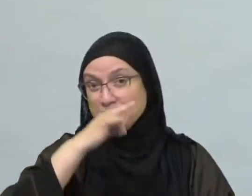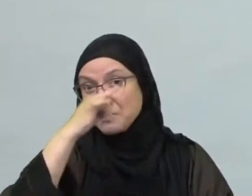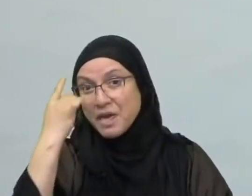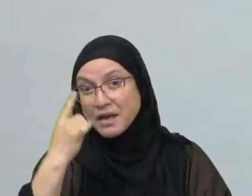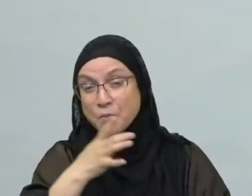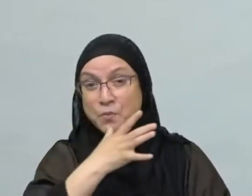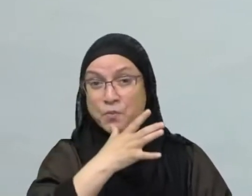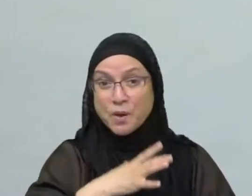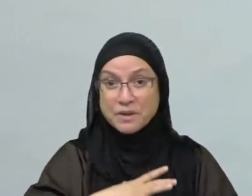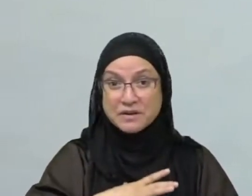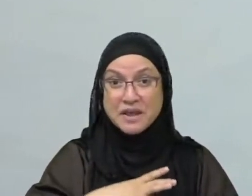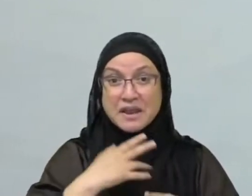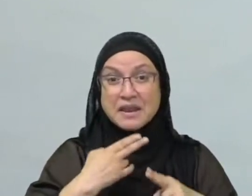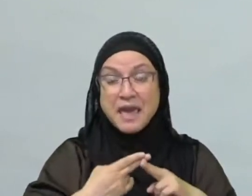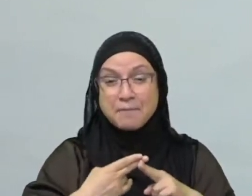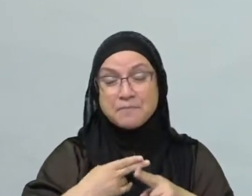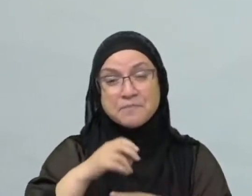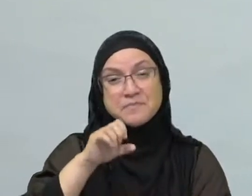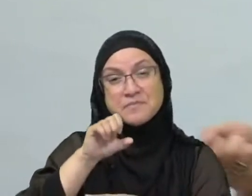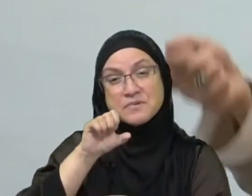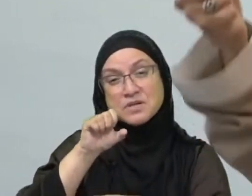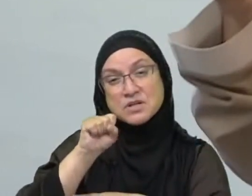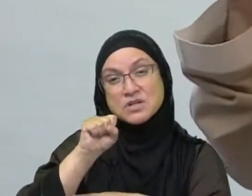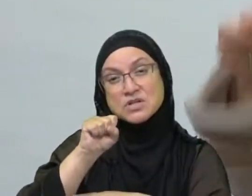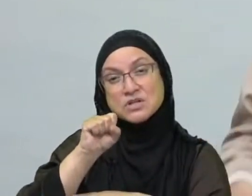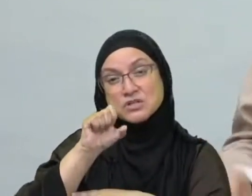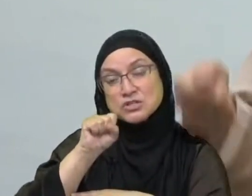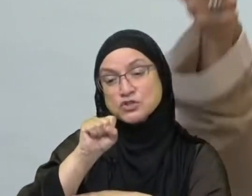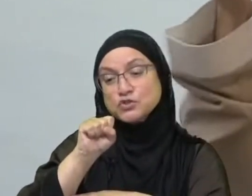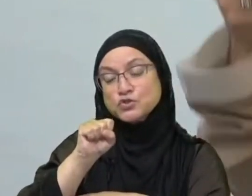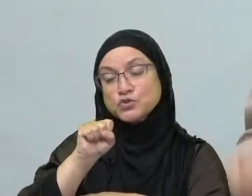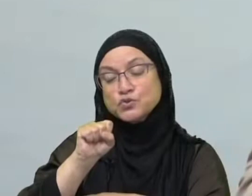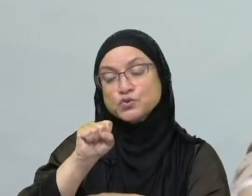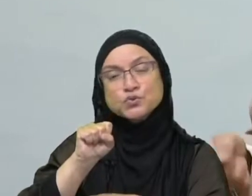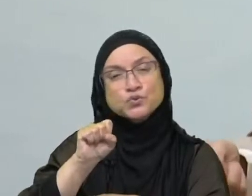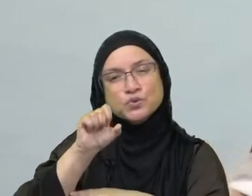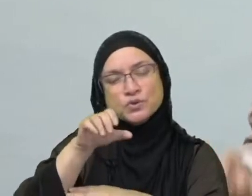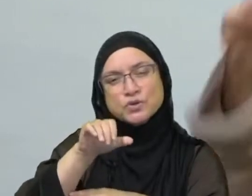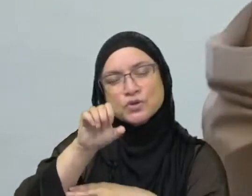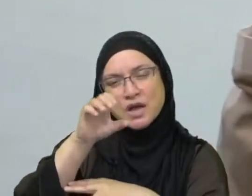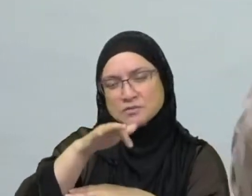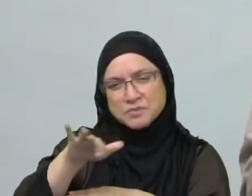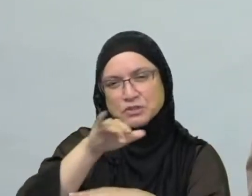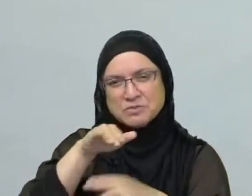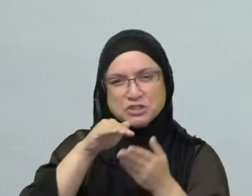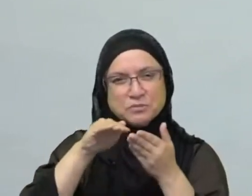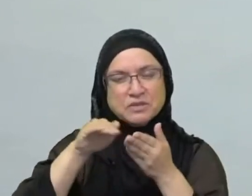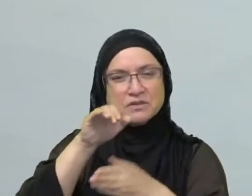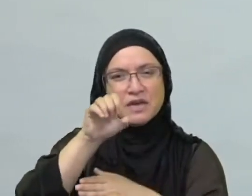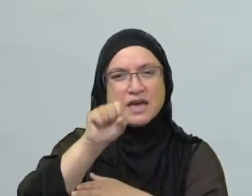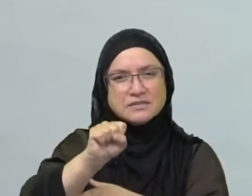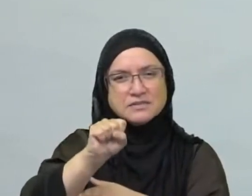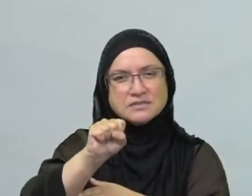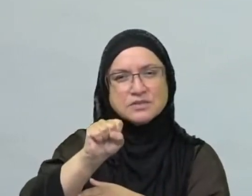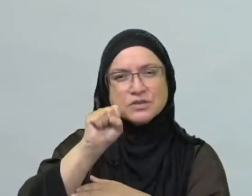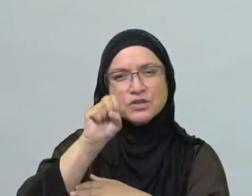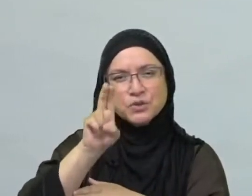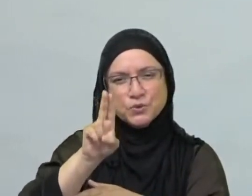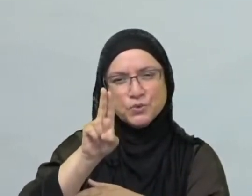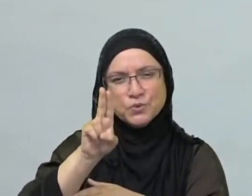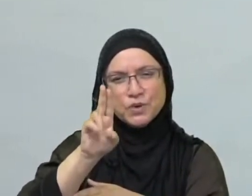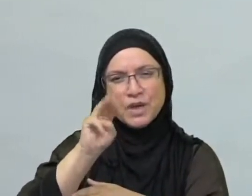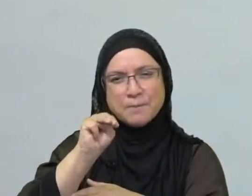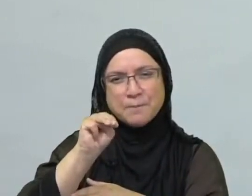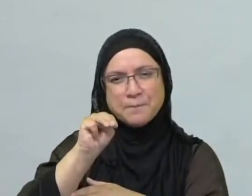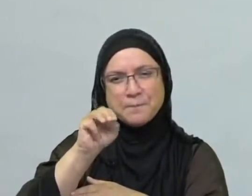who had no wealth to protect her, who was being punished cruelly by the Pharaoh of that society,